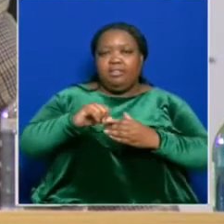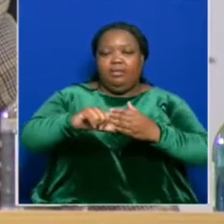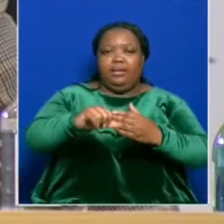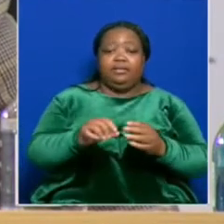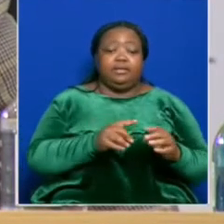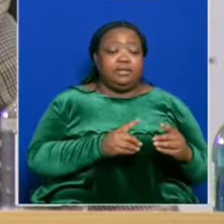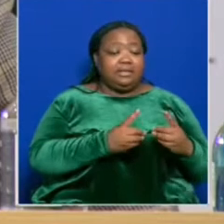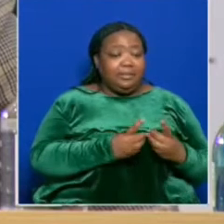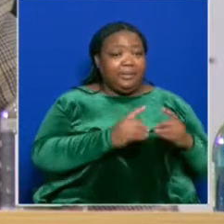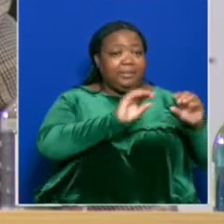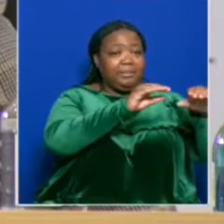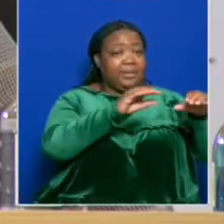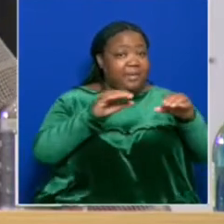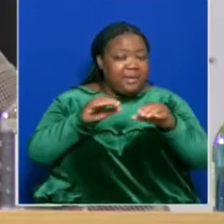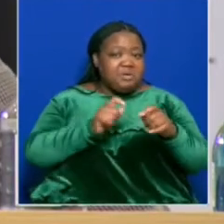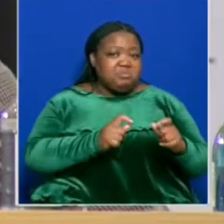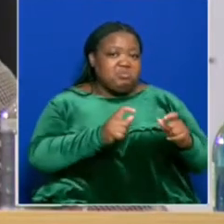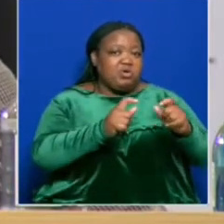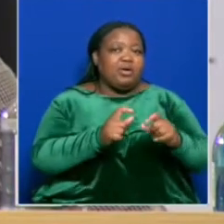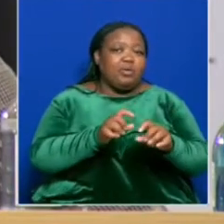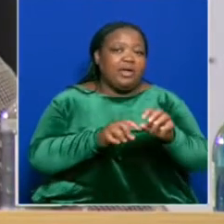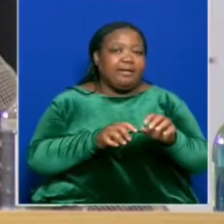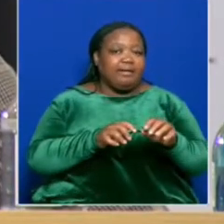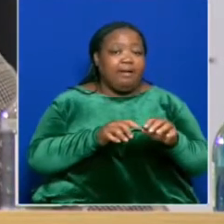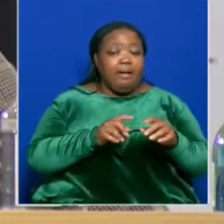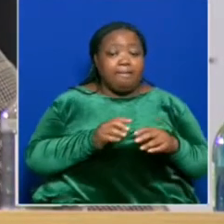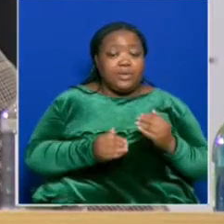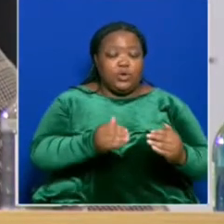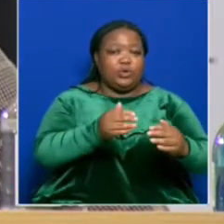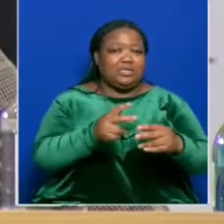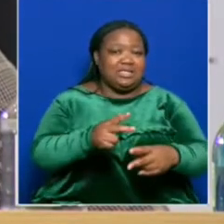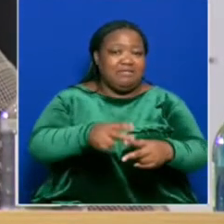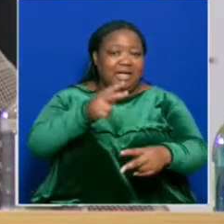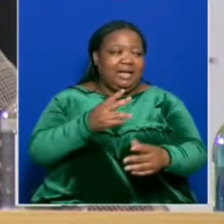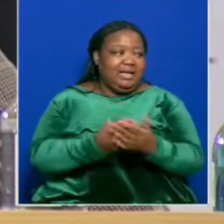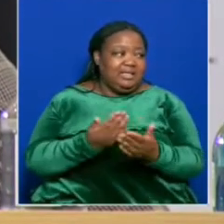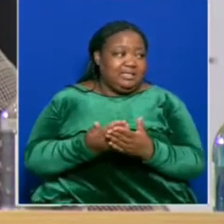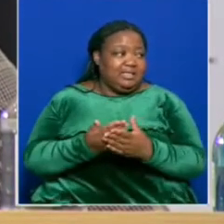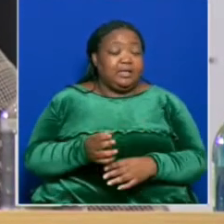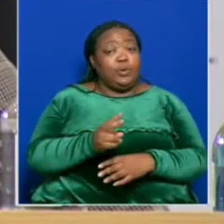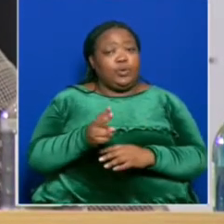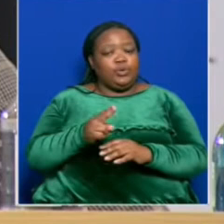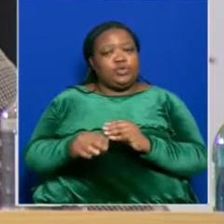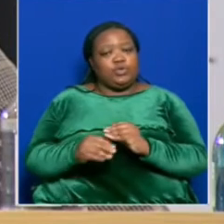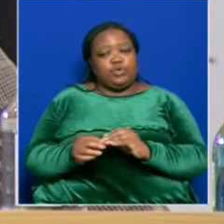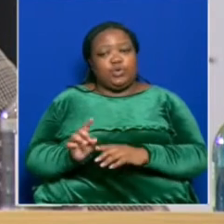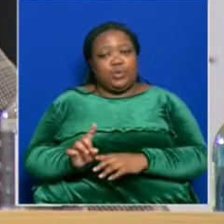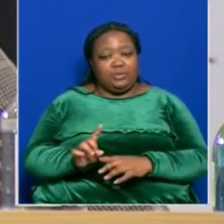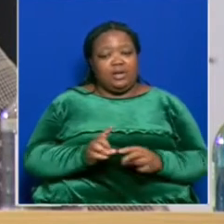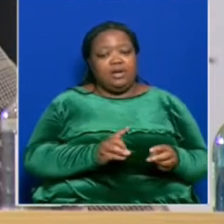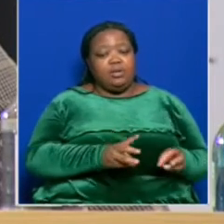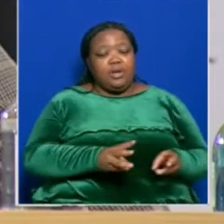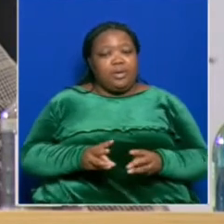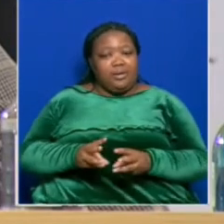to fast-track and finalize this process. Also, Chair, what I want to add is that mechanism of escalations of delays are